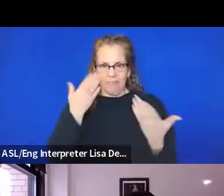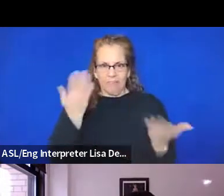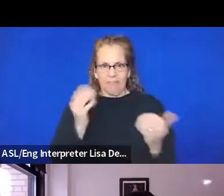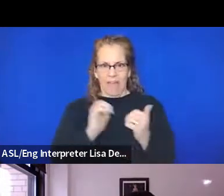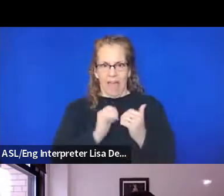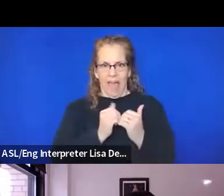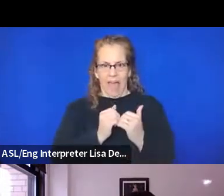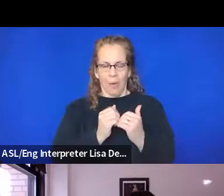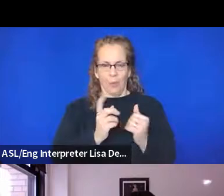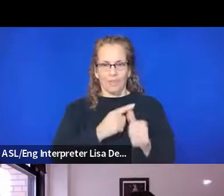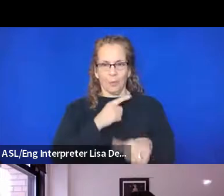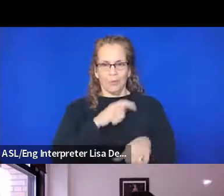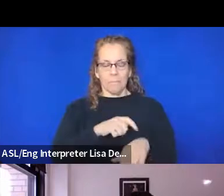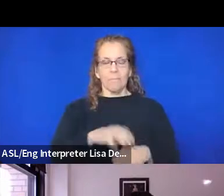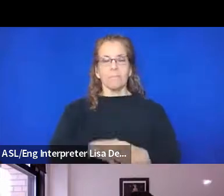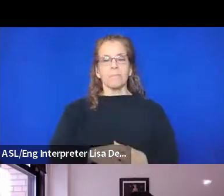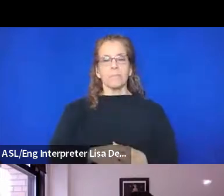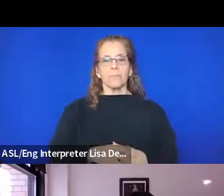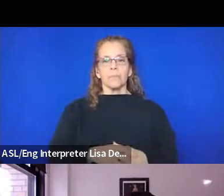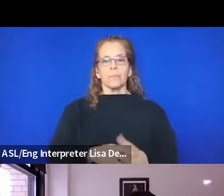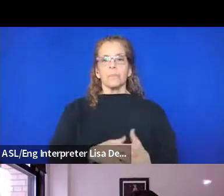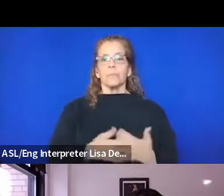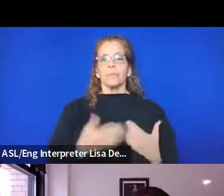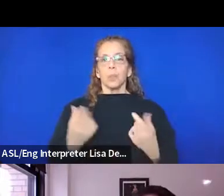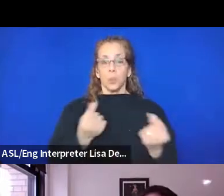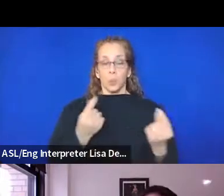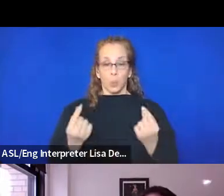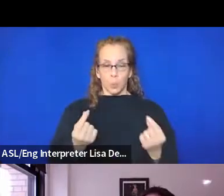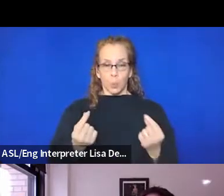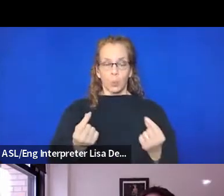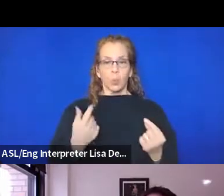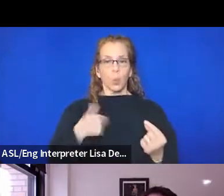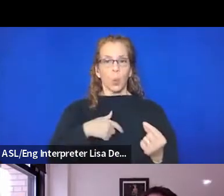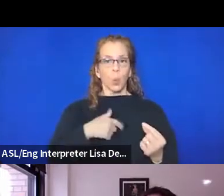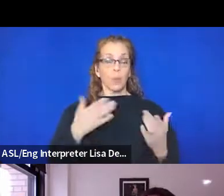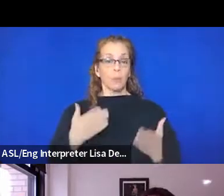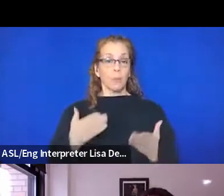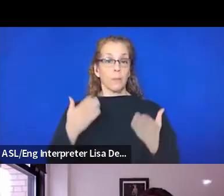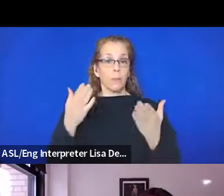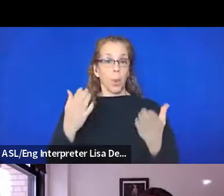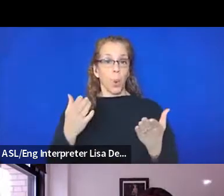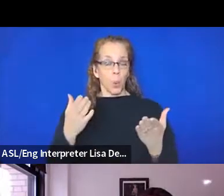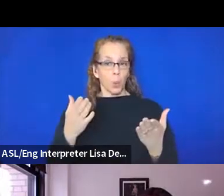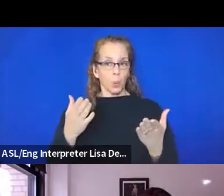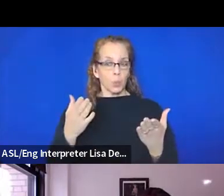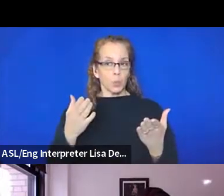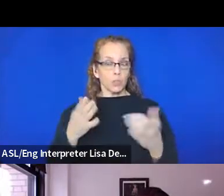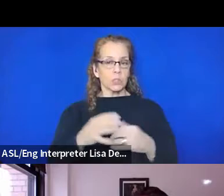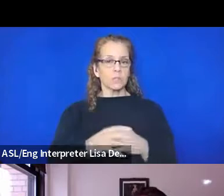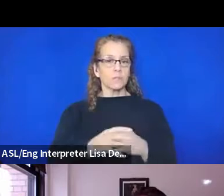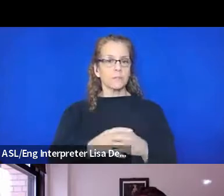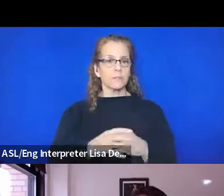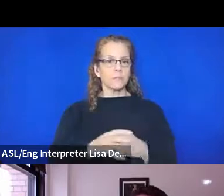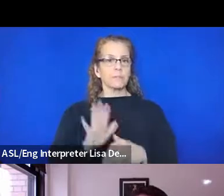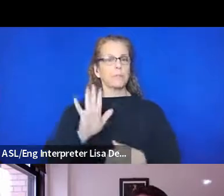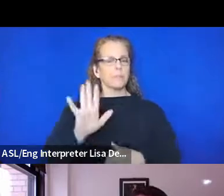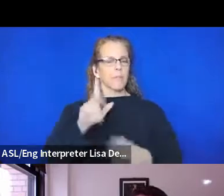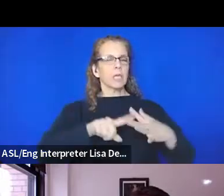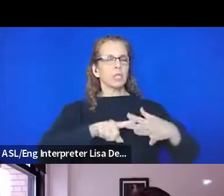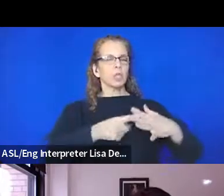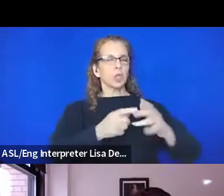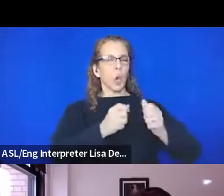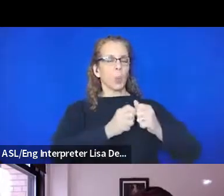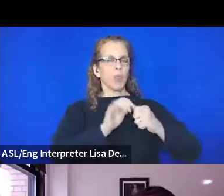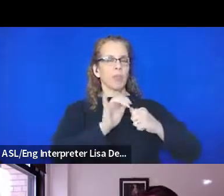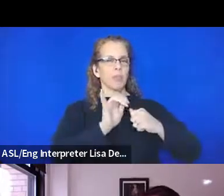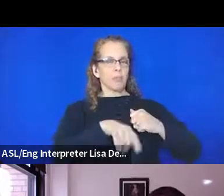we basically kind of proposed like, look, how about let's start with this,